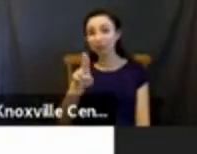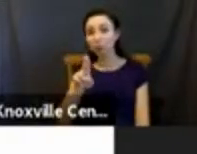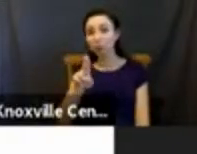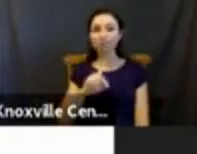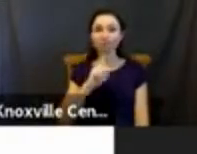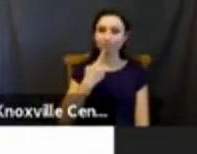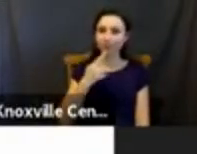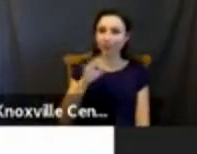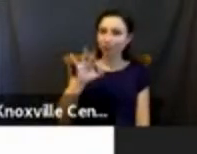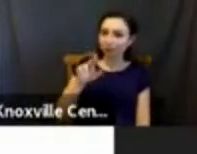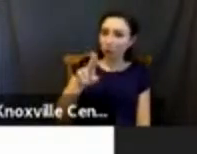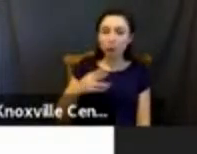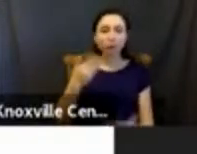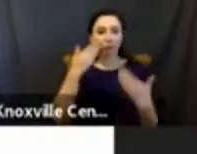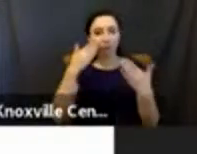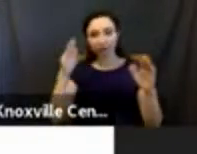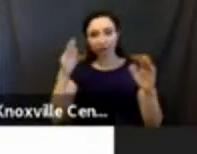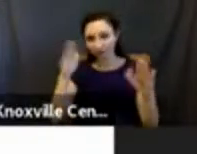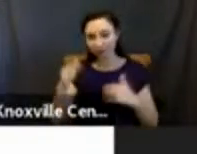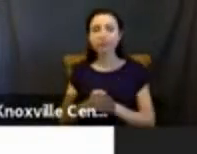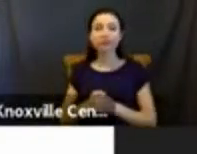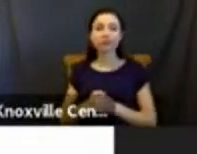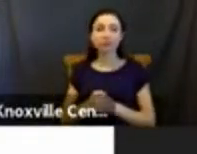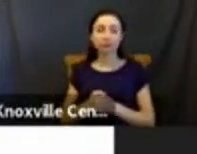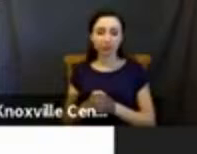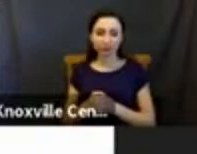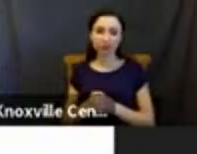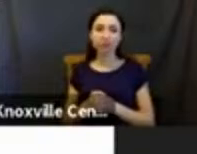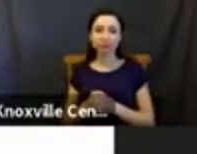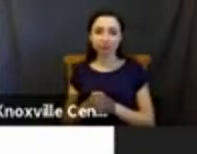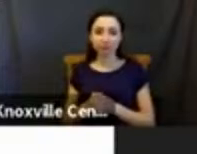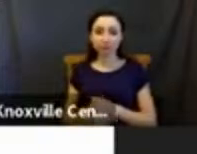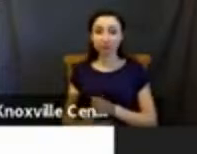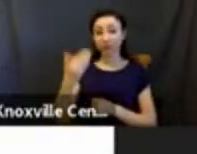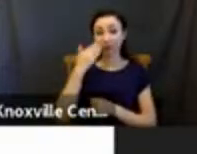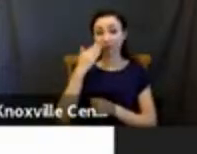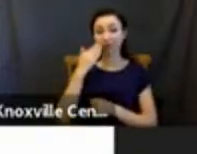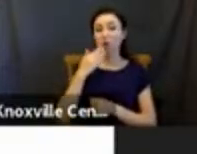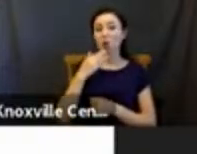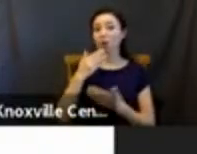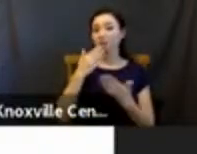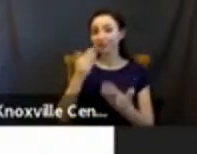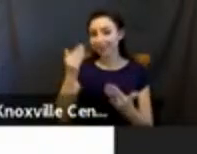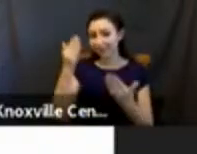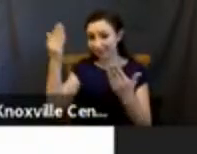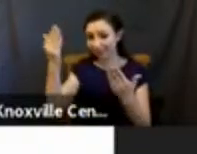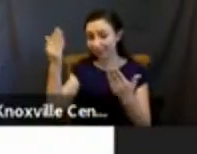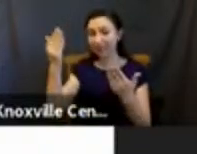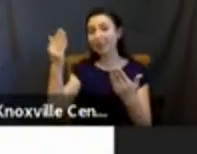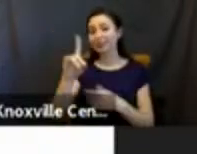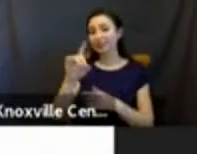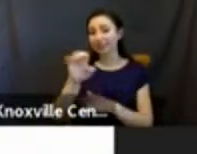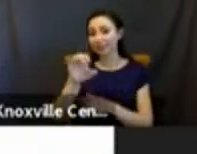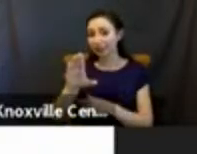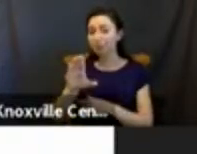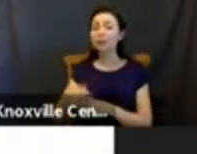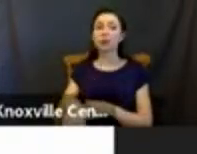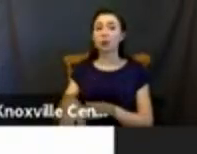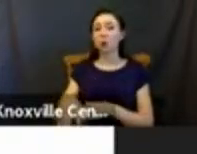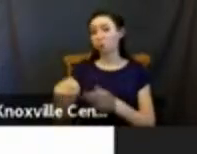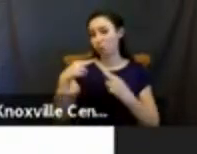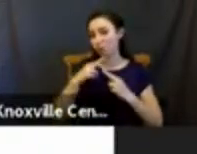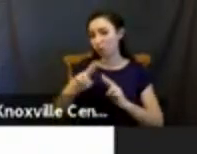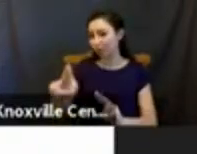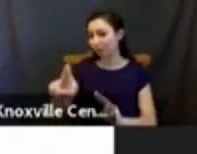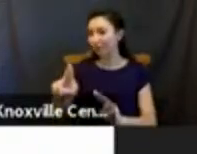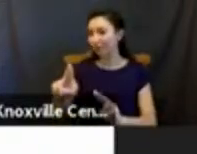season. We know that there's, the Thanksgiving and December religious holidays with travel and